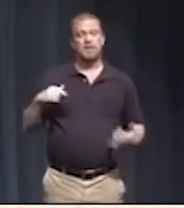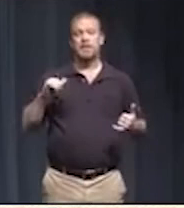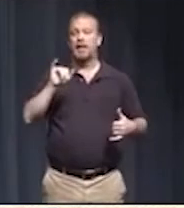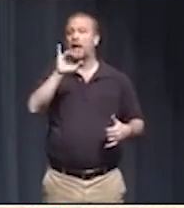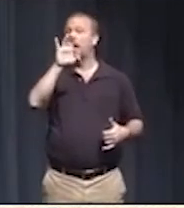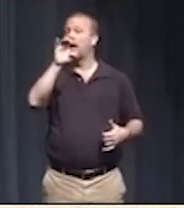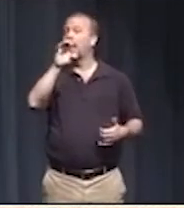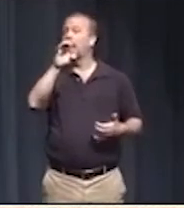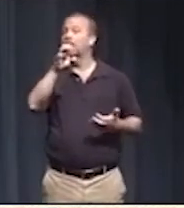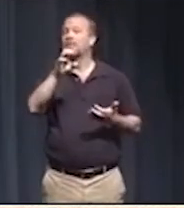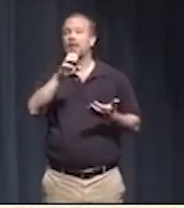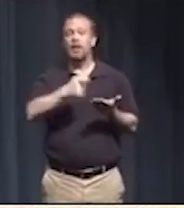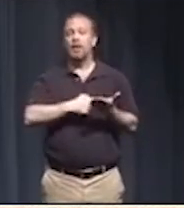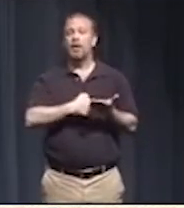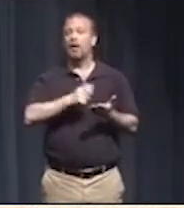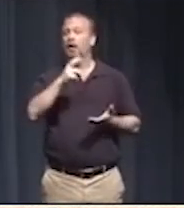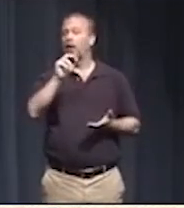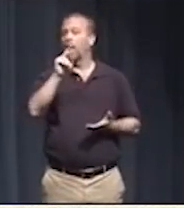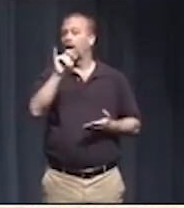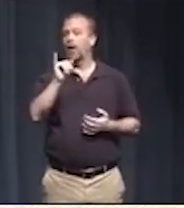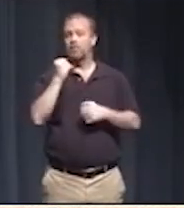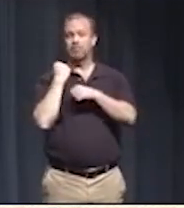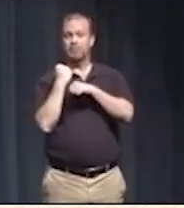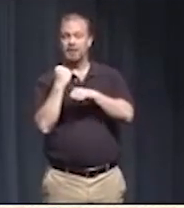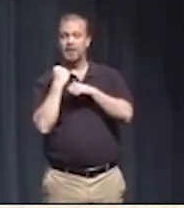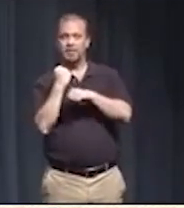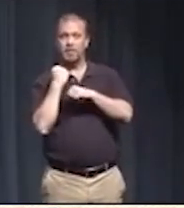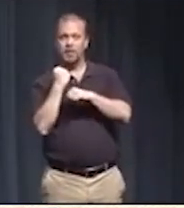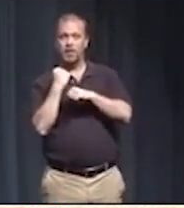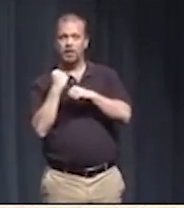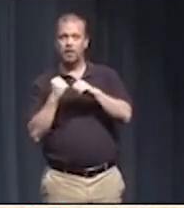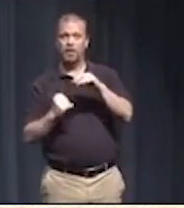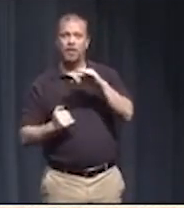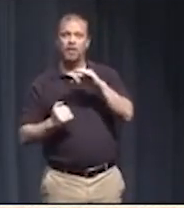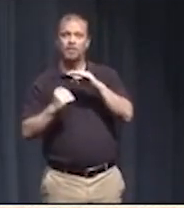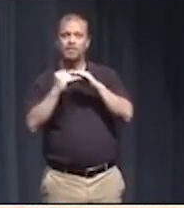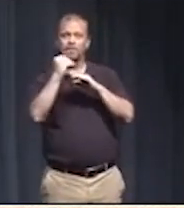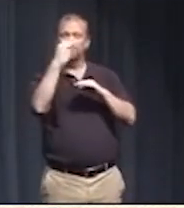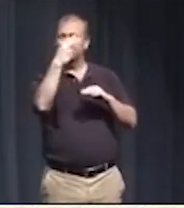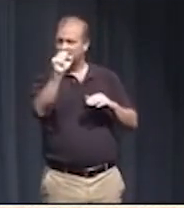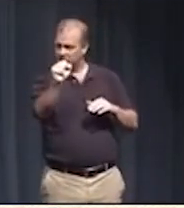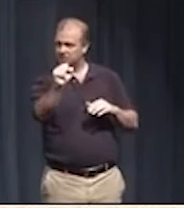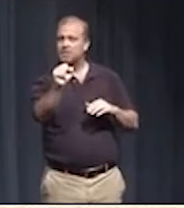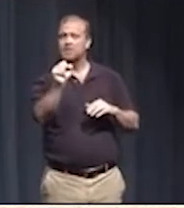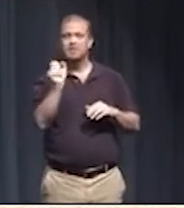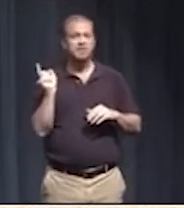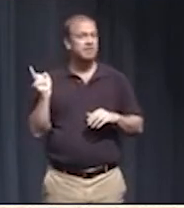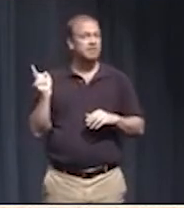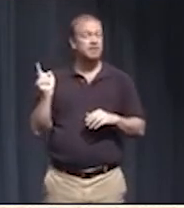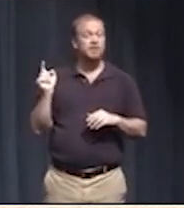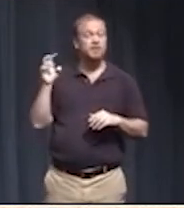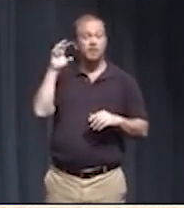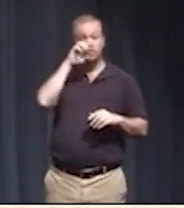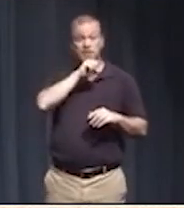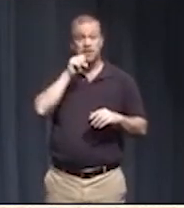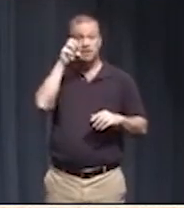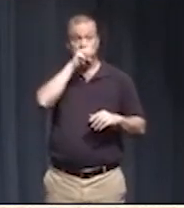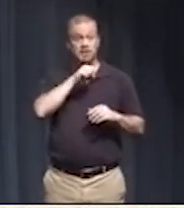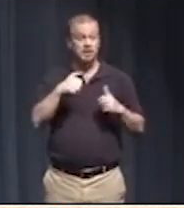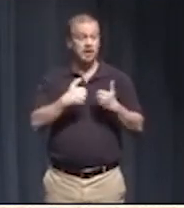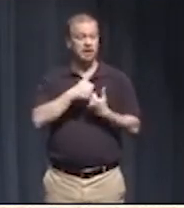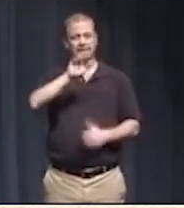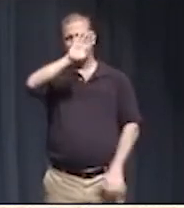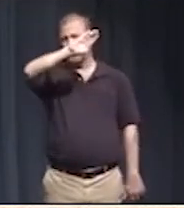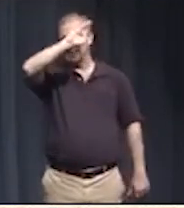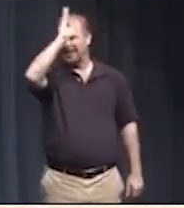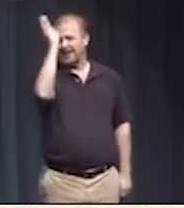hockey in high school. I played baseball up through and into high school. He never missed a game.